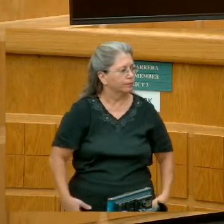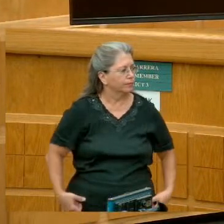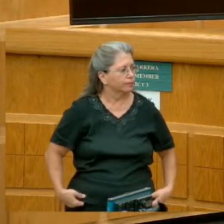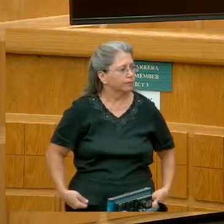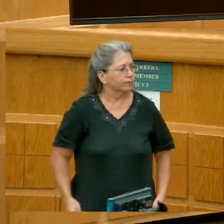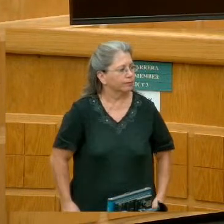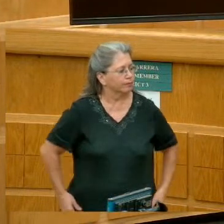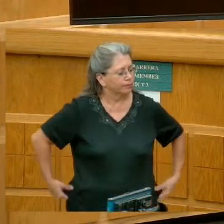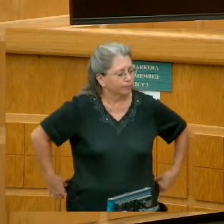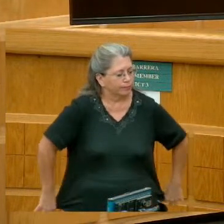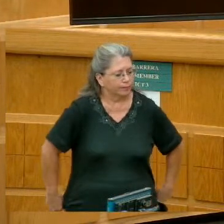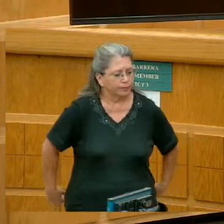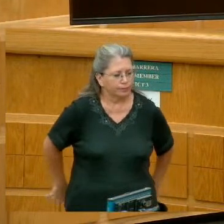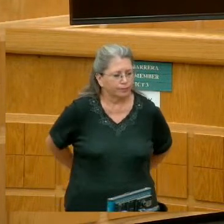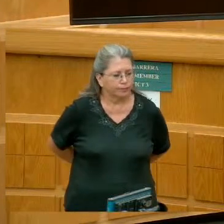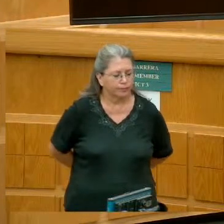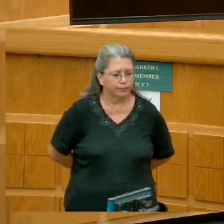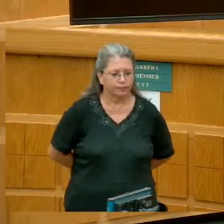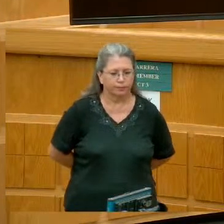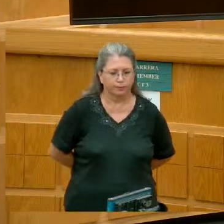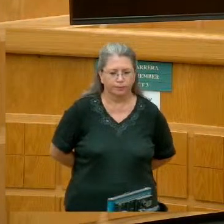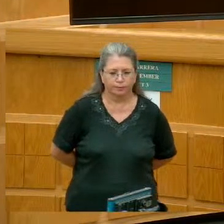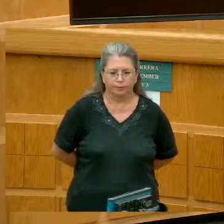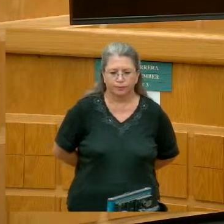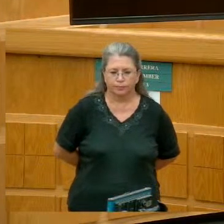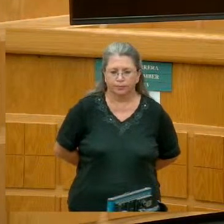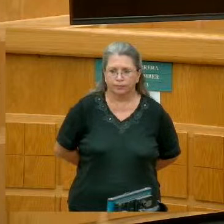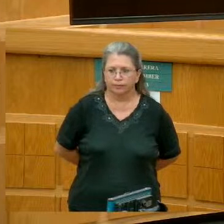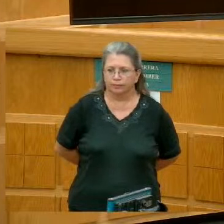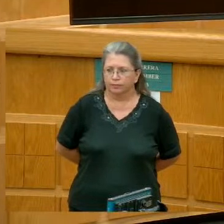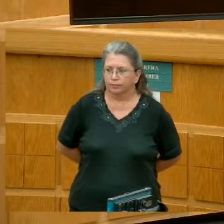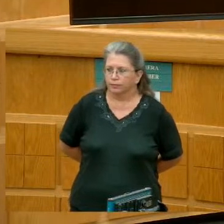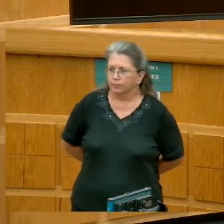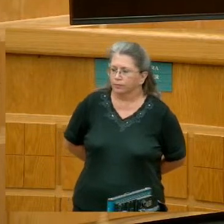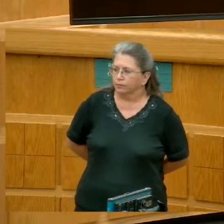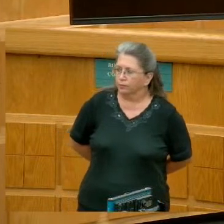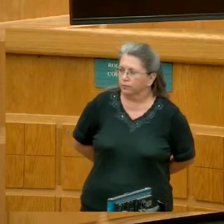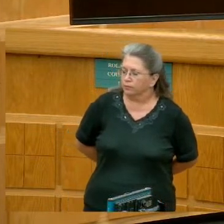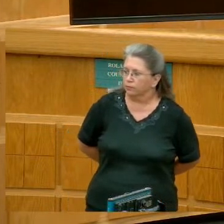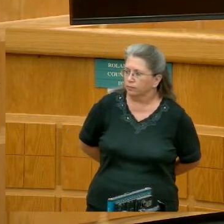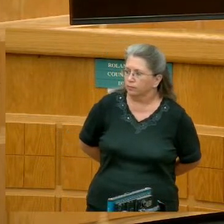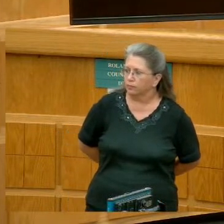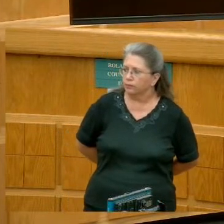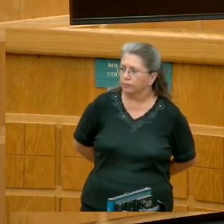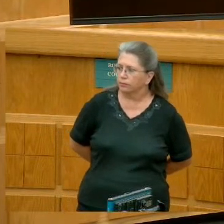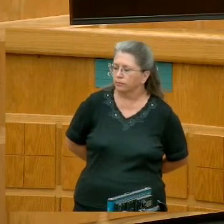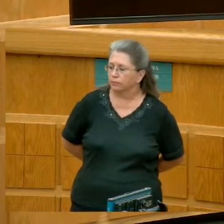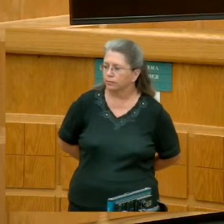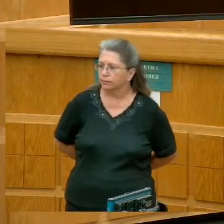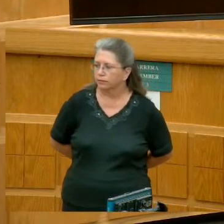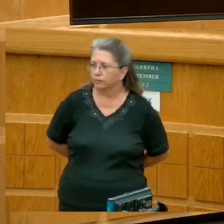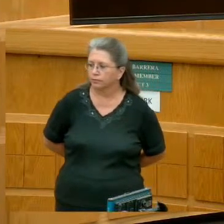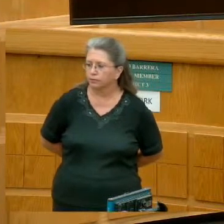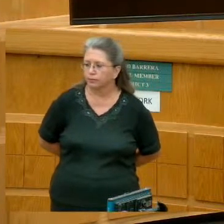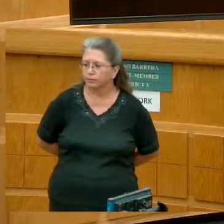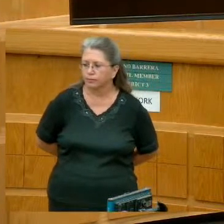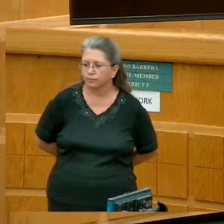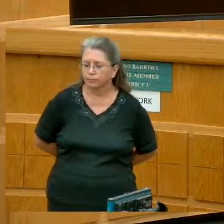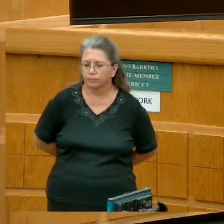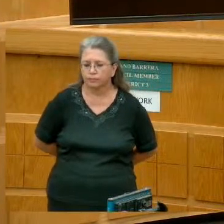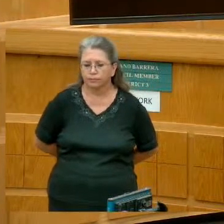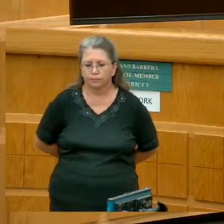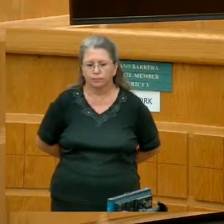Quiero que los superintendentes escolares sepan que los vamos a apoyar en todas las decisiones que vayan a tomar, adhiriéndonos a las leyes. Haremos lo posible por proteger a